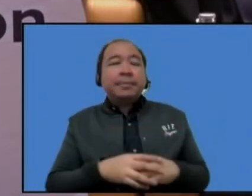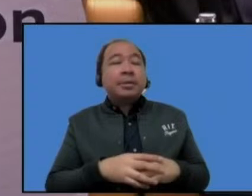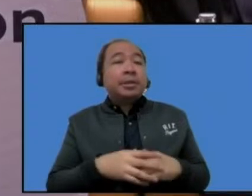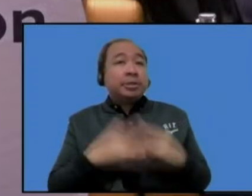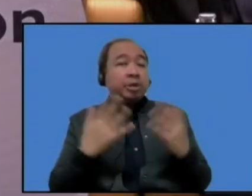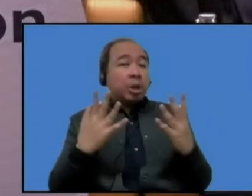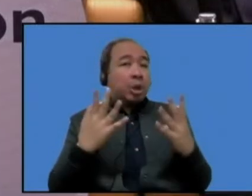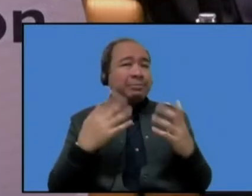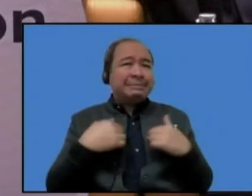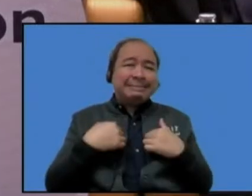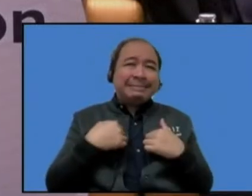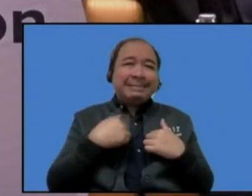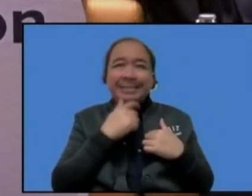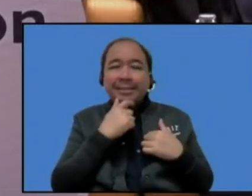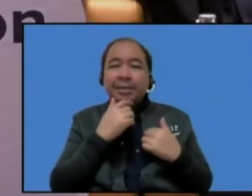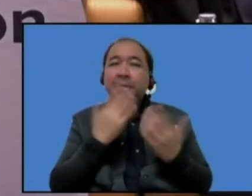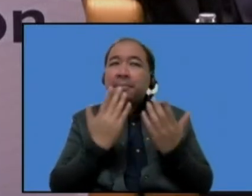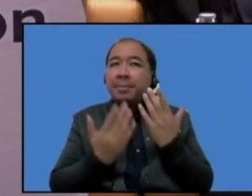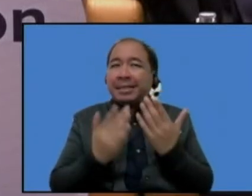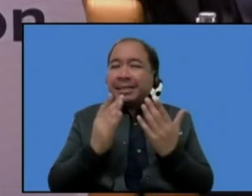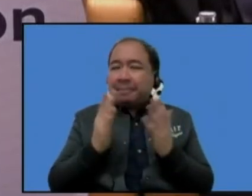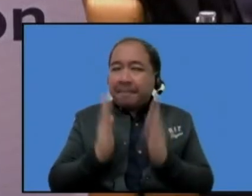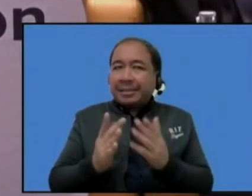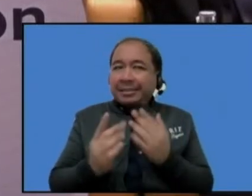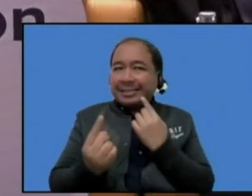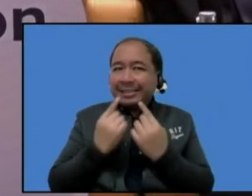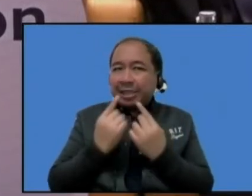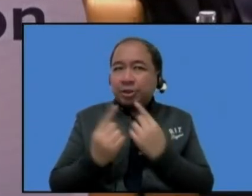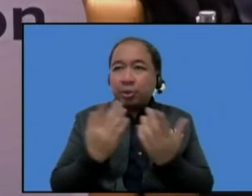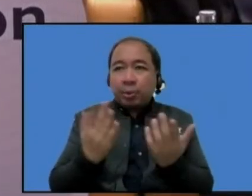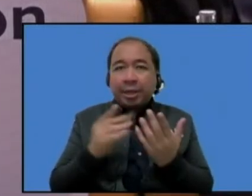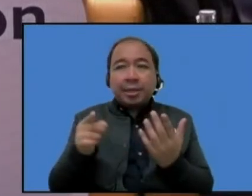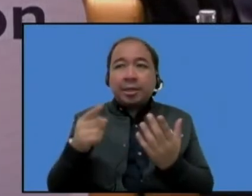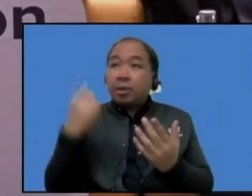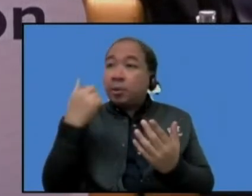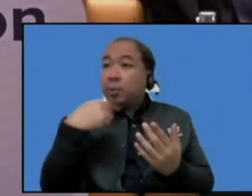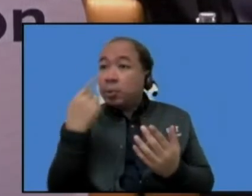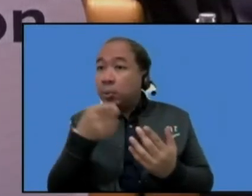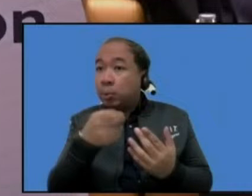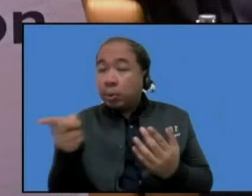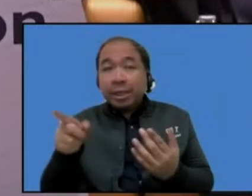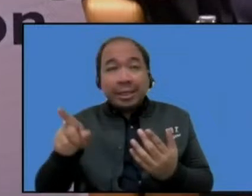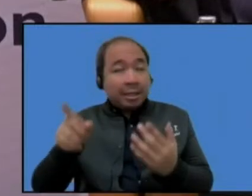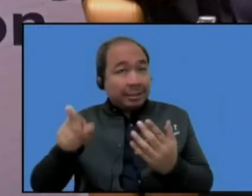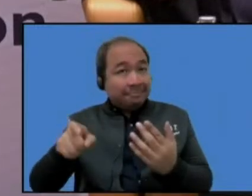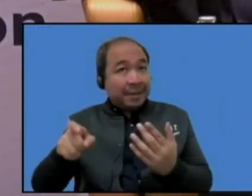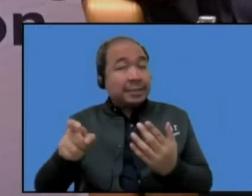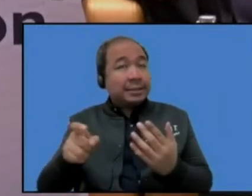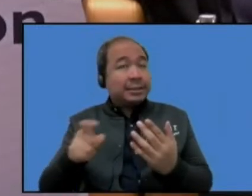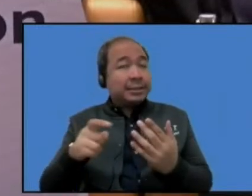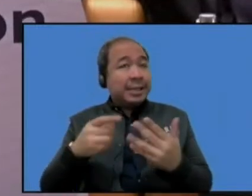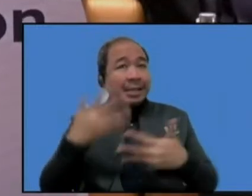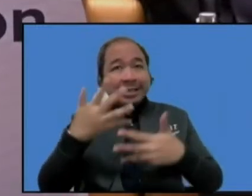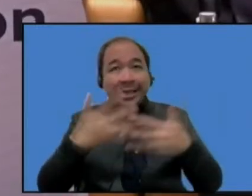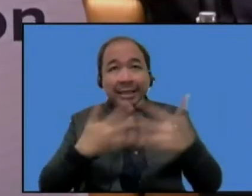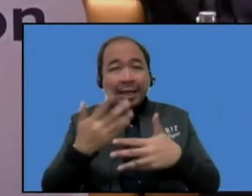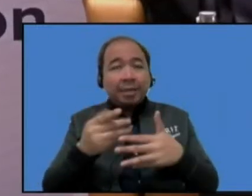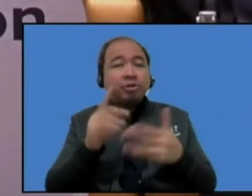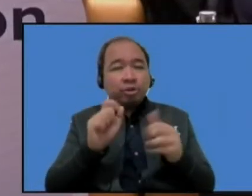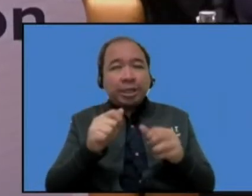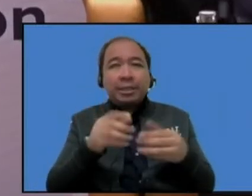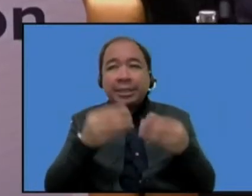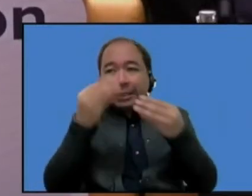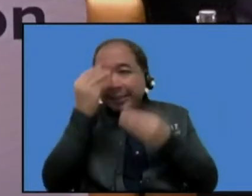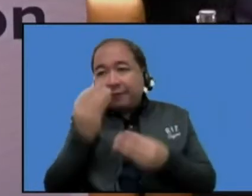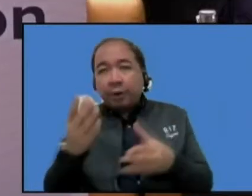there should be some discussion on where we can point those who need data to where these different platforms are.